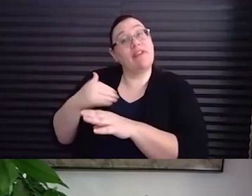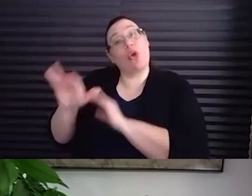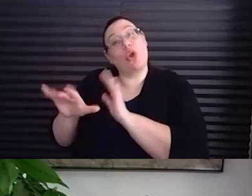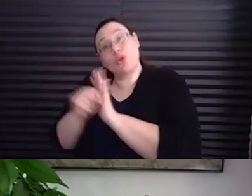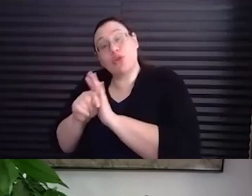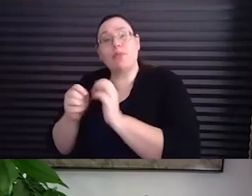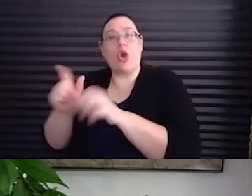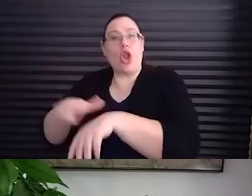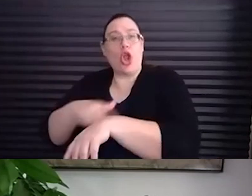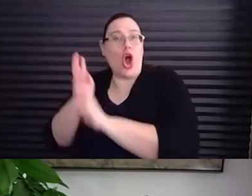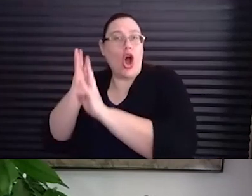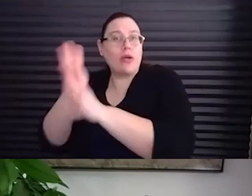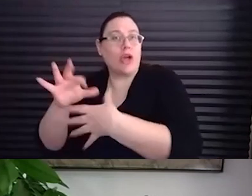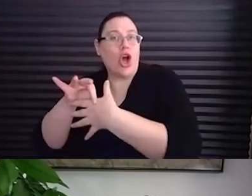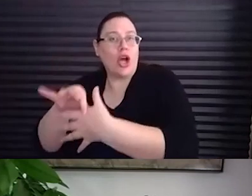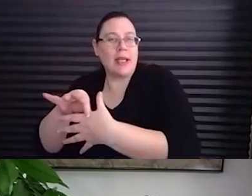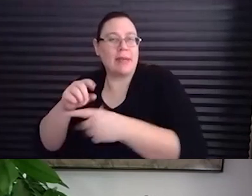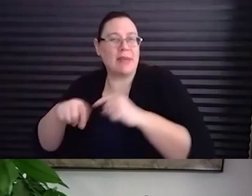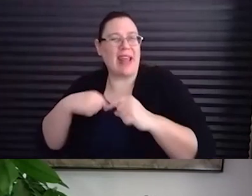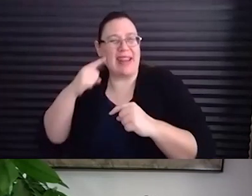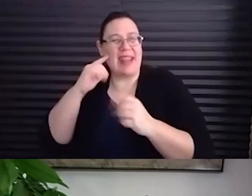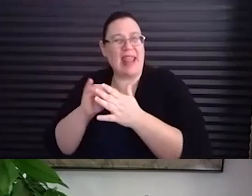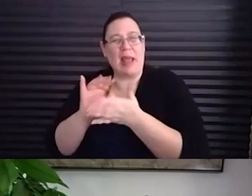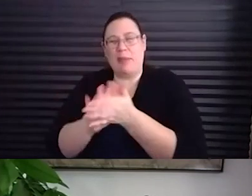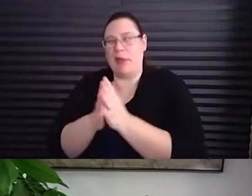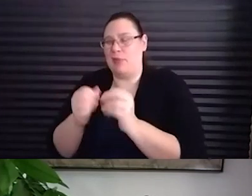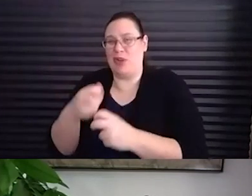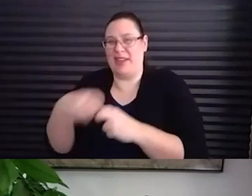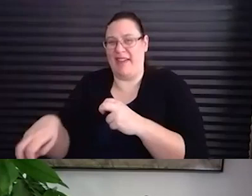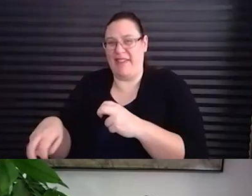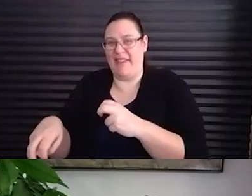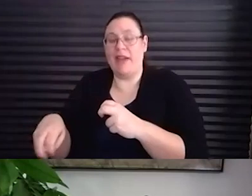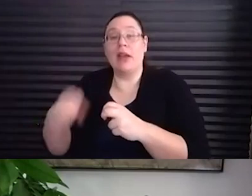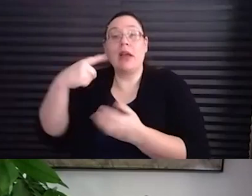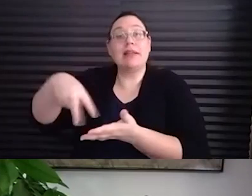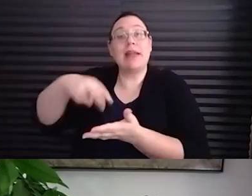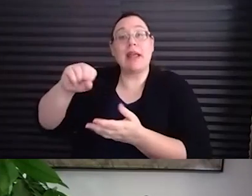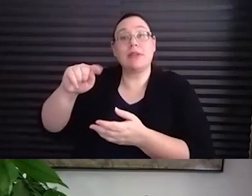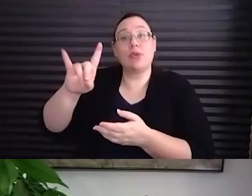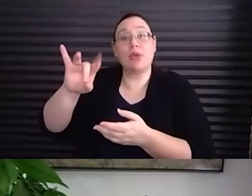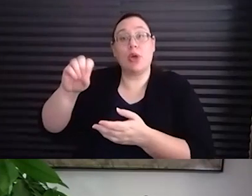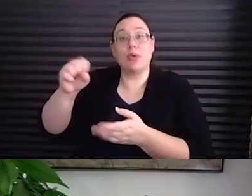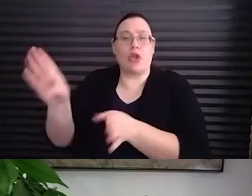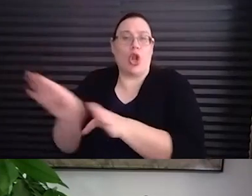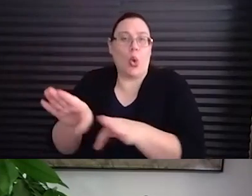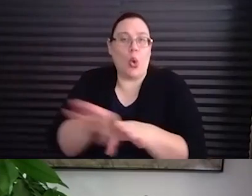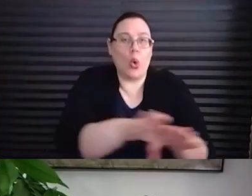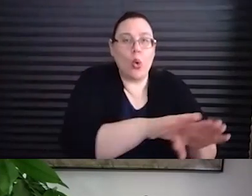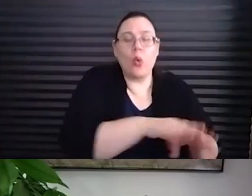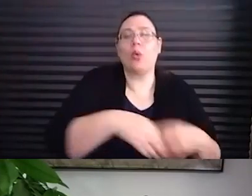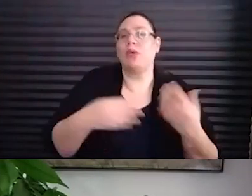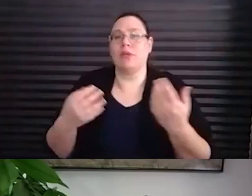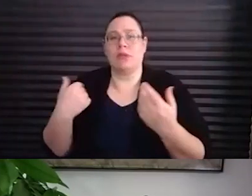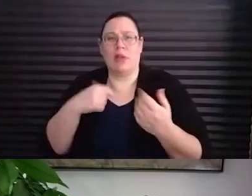form content, but I think that became more difficult because dance studios were closed. We had to get